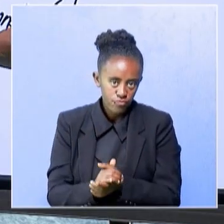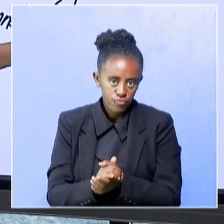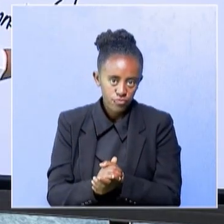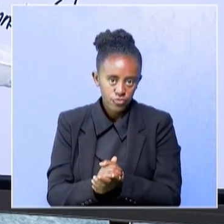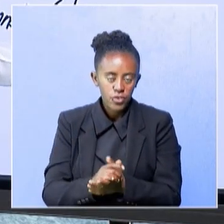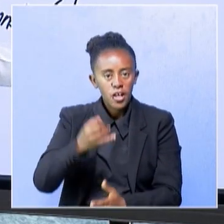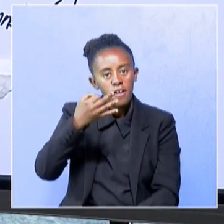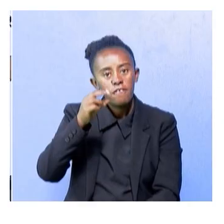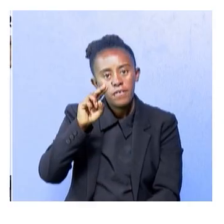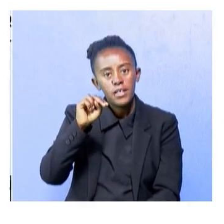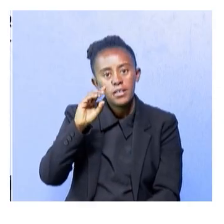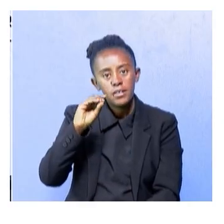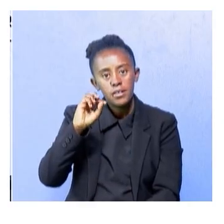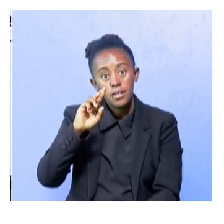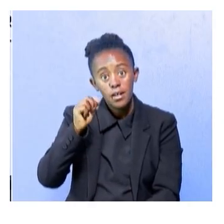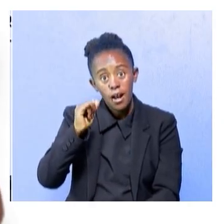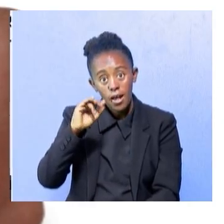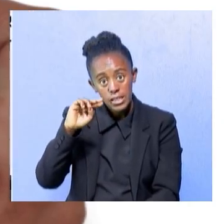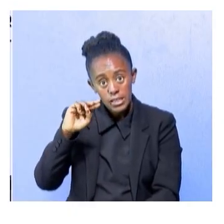Fundraising can be